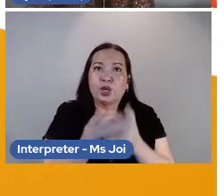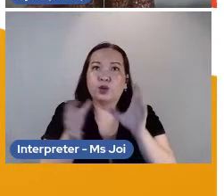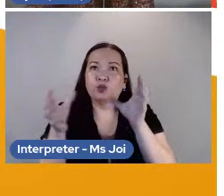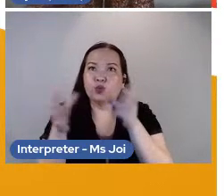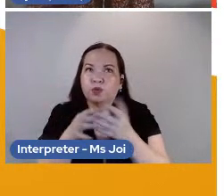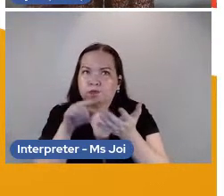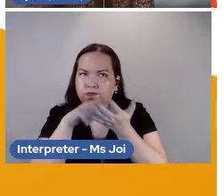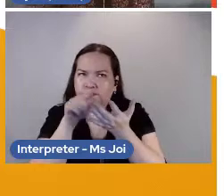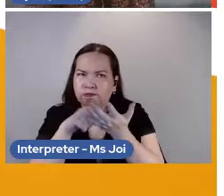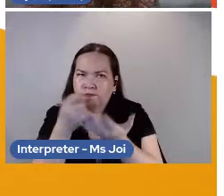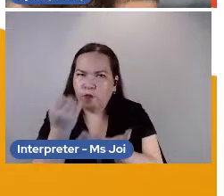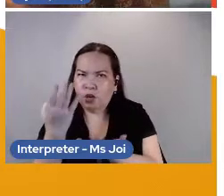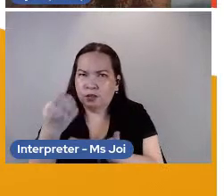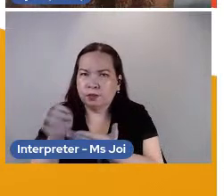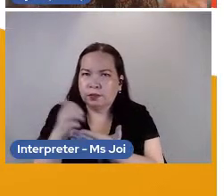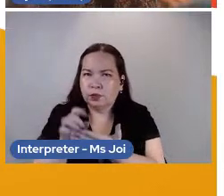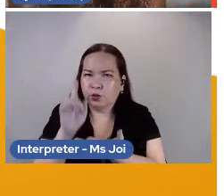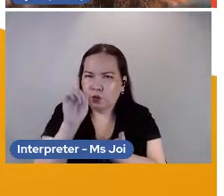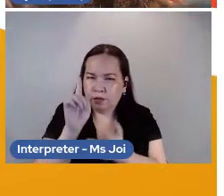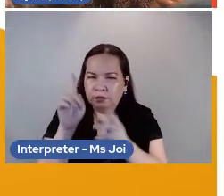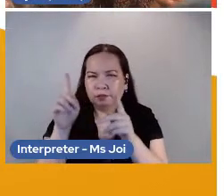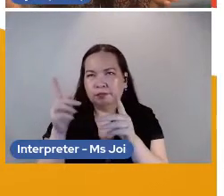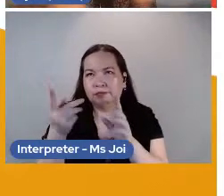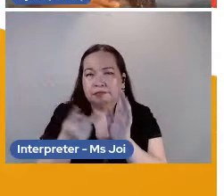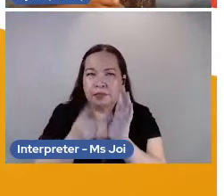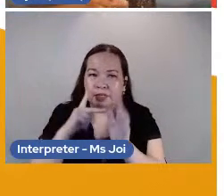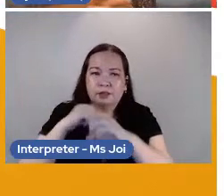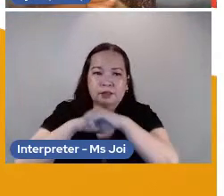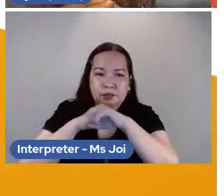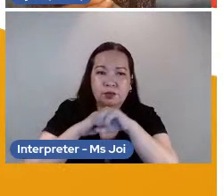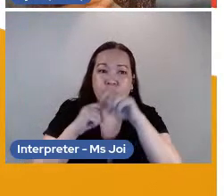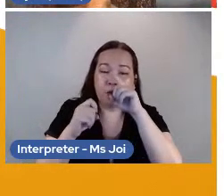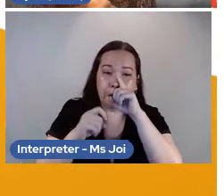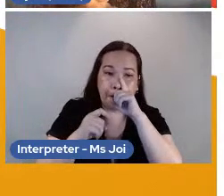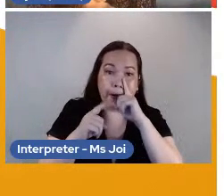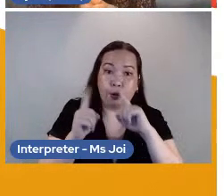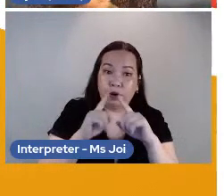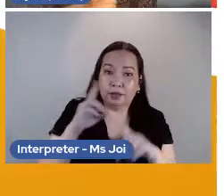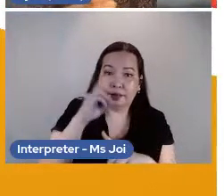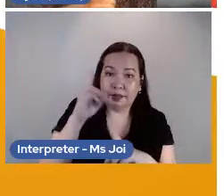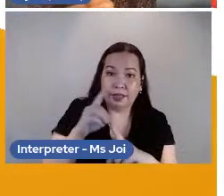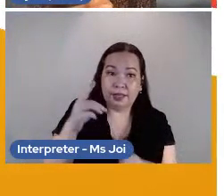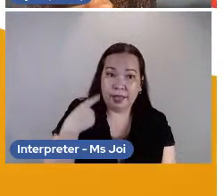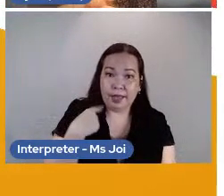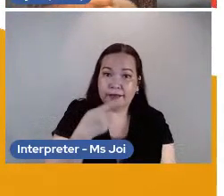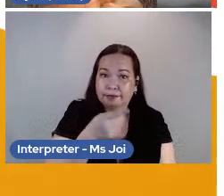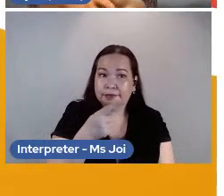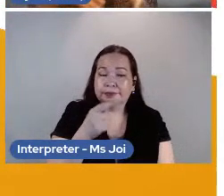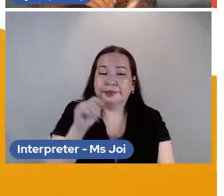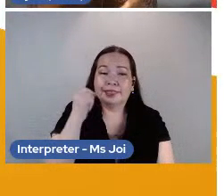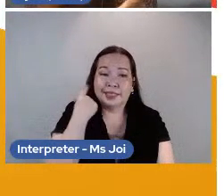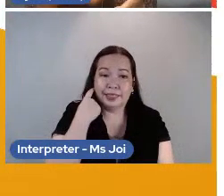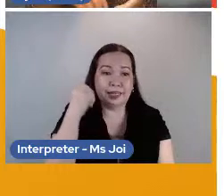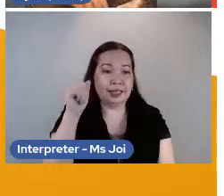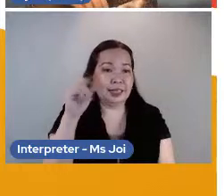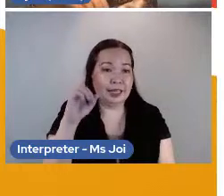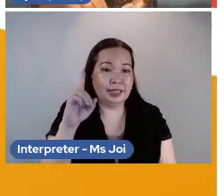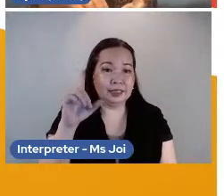page during the campaign dates. If you notice with the Ad Library report that we were looking at, we